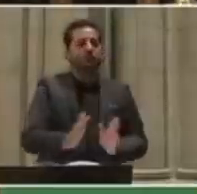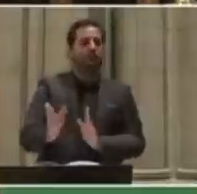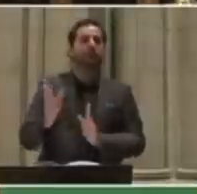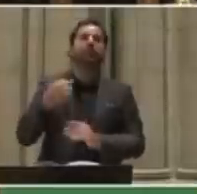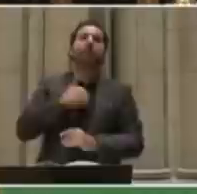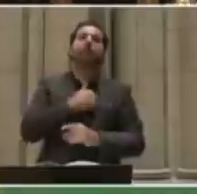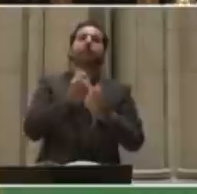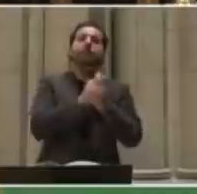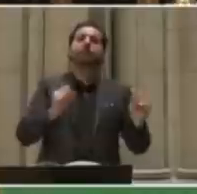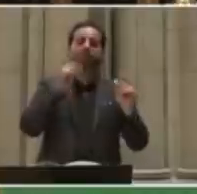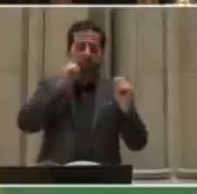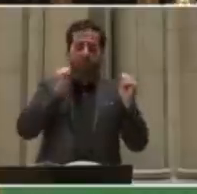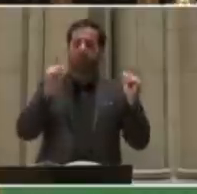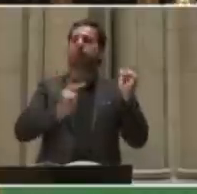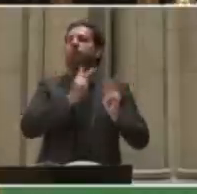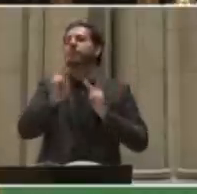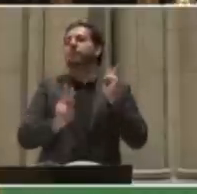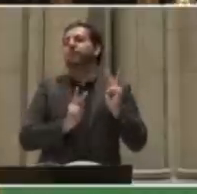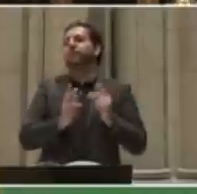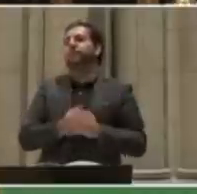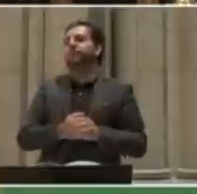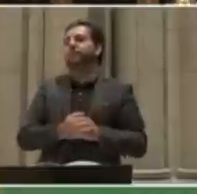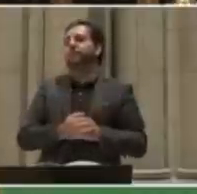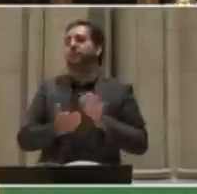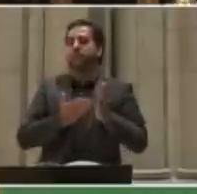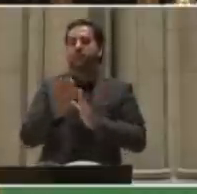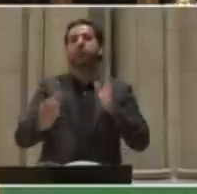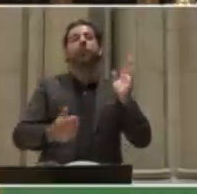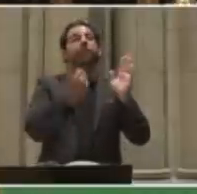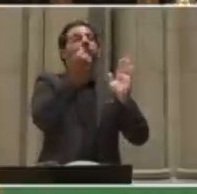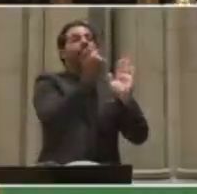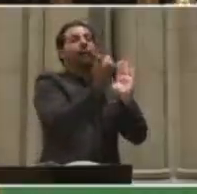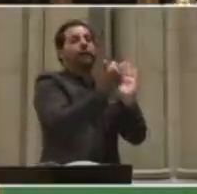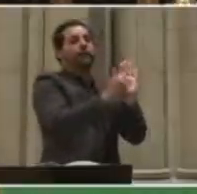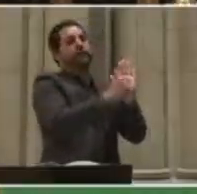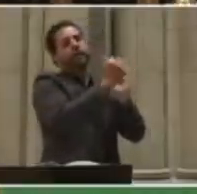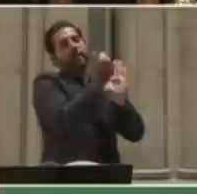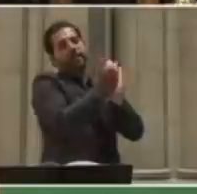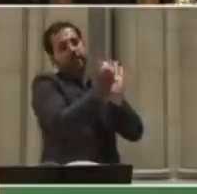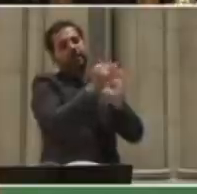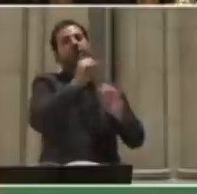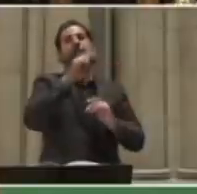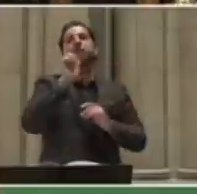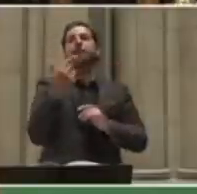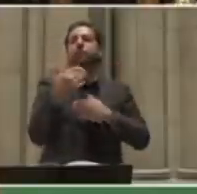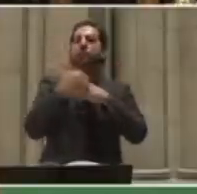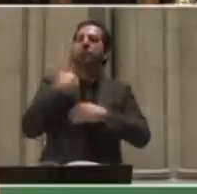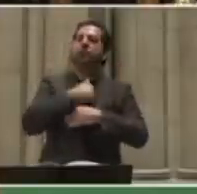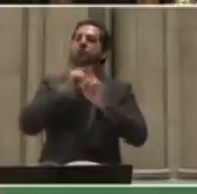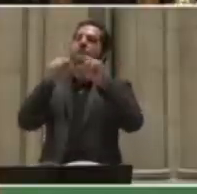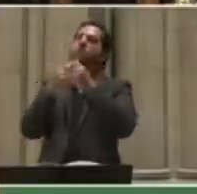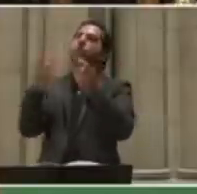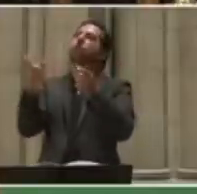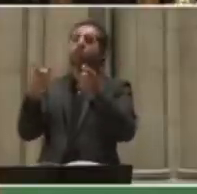of salvation for all people. Through Abraham and Sarah, you called us into covenant with you. You